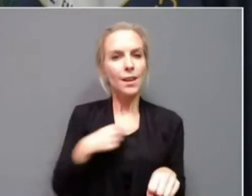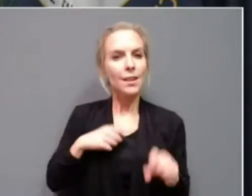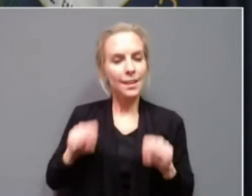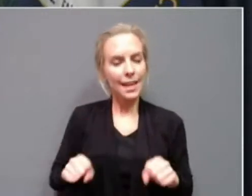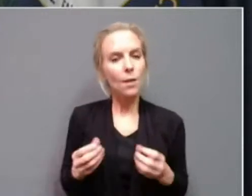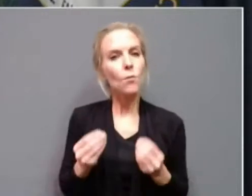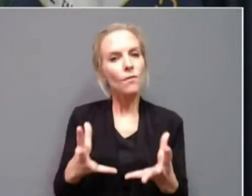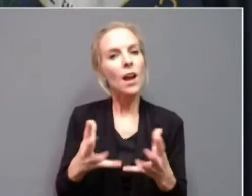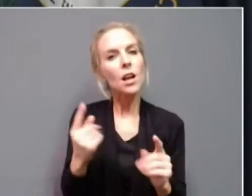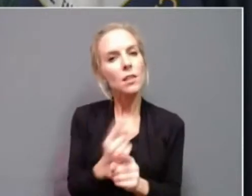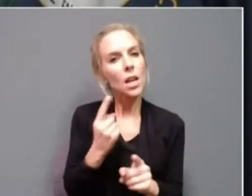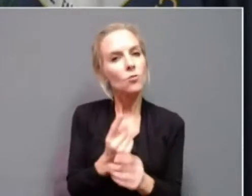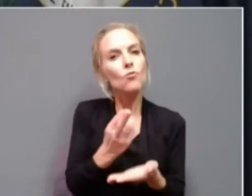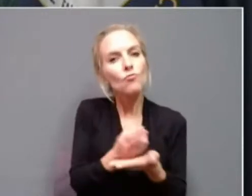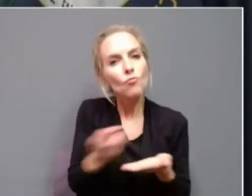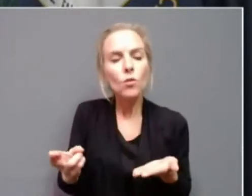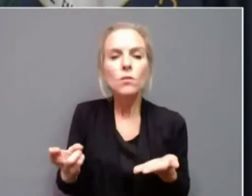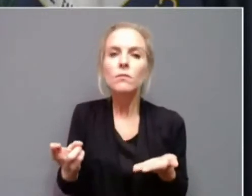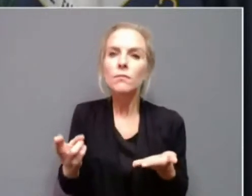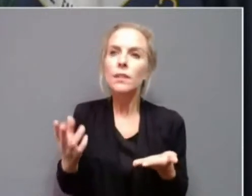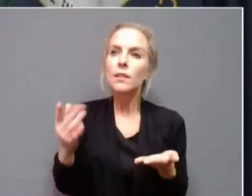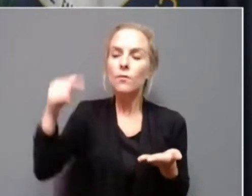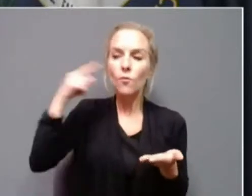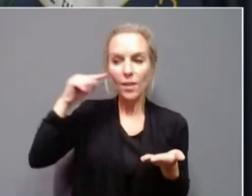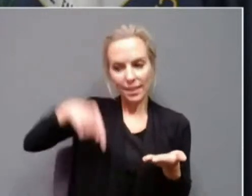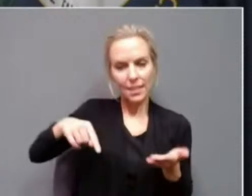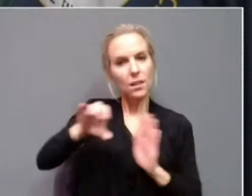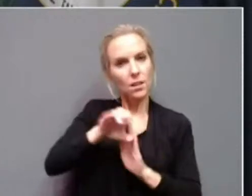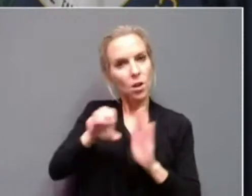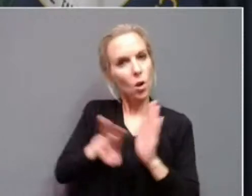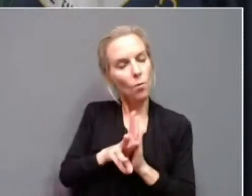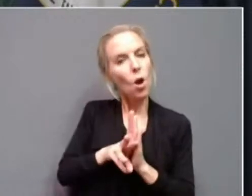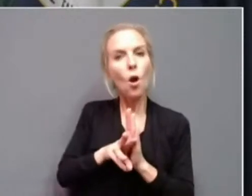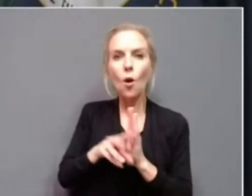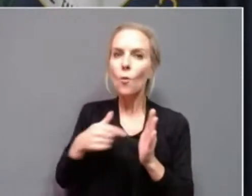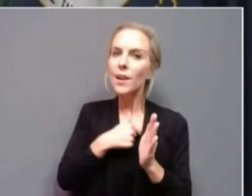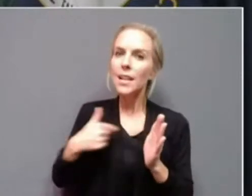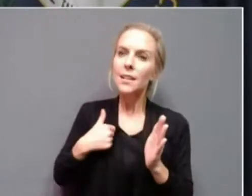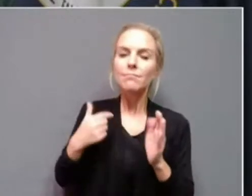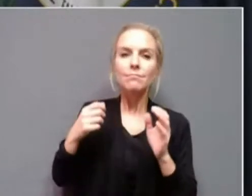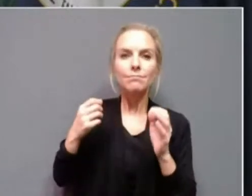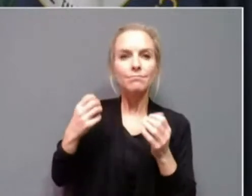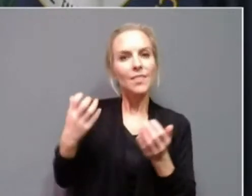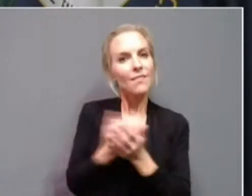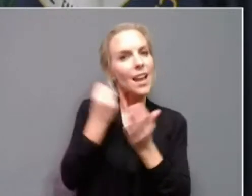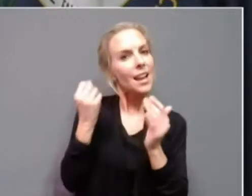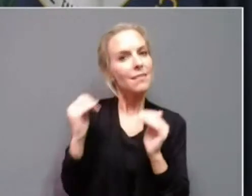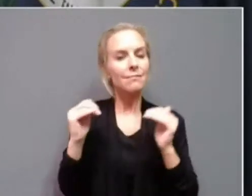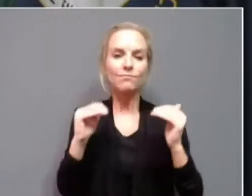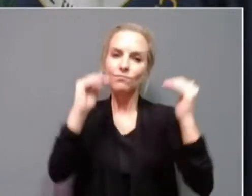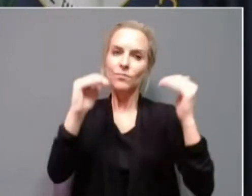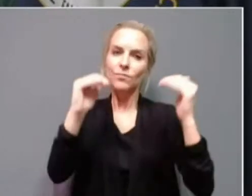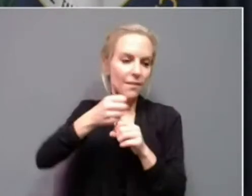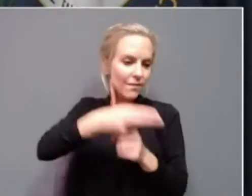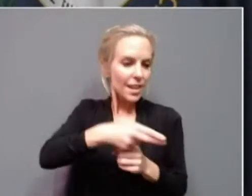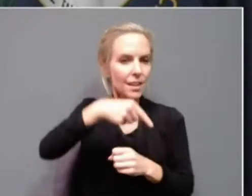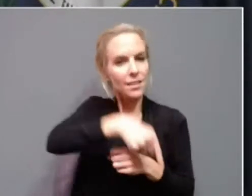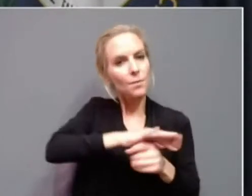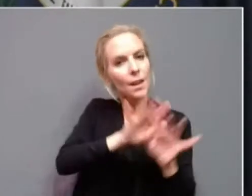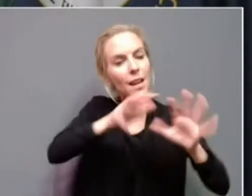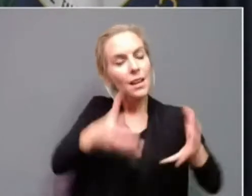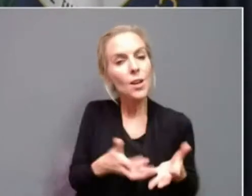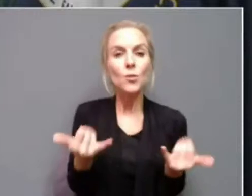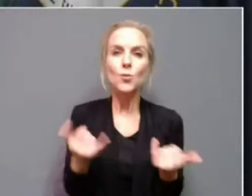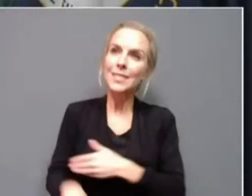resources that have positioned the Commonwealth at an advantage for defeating the pandemic. So today we're taking